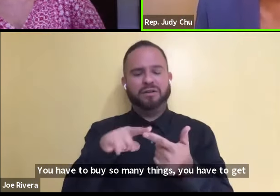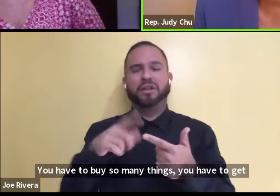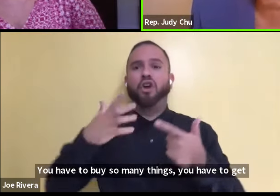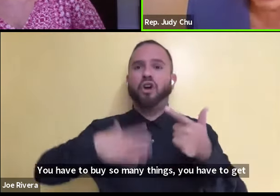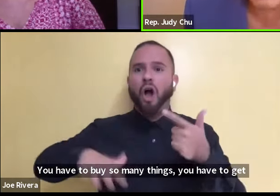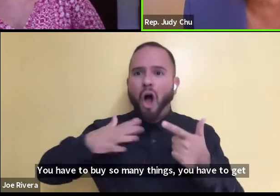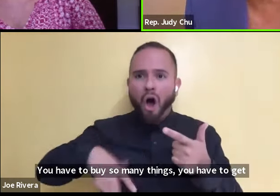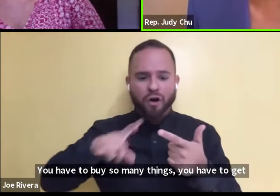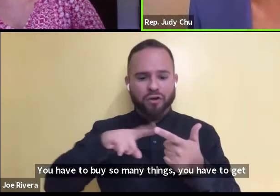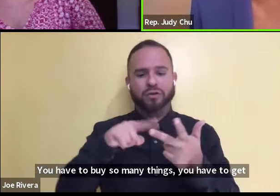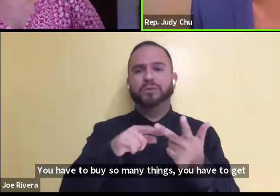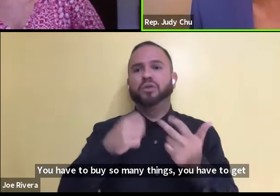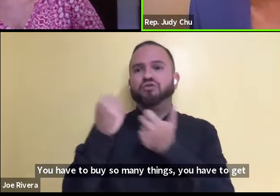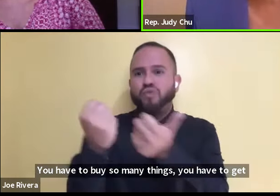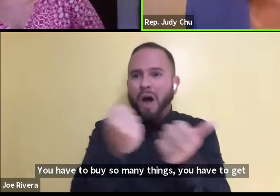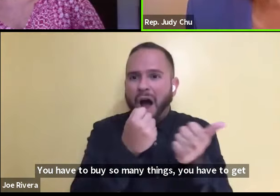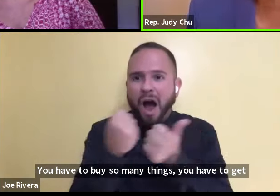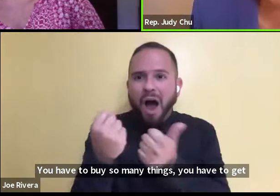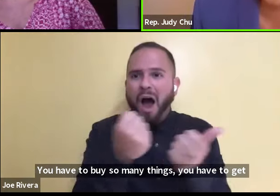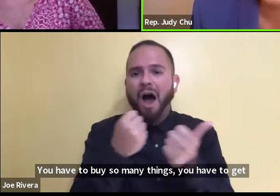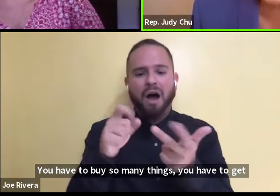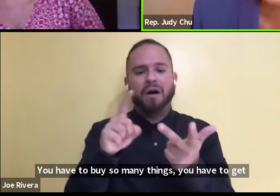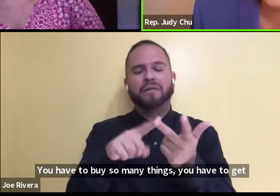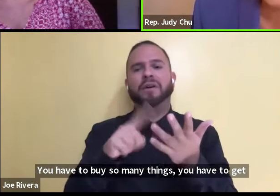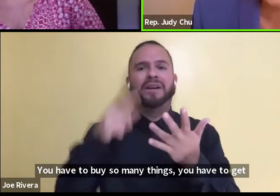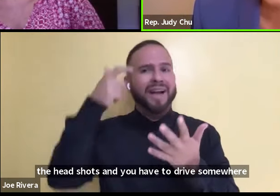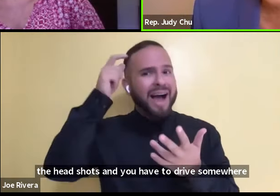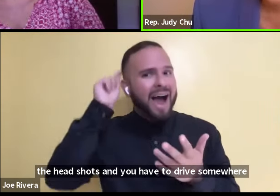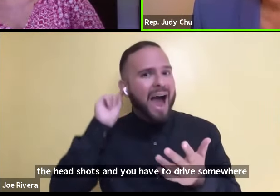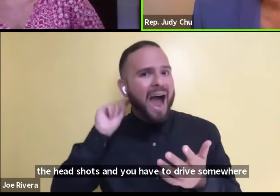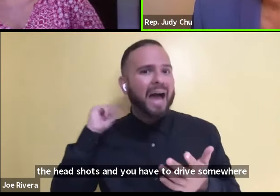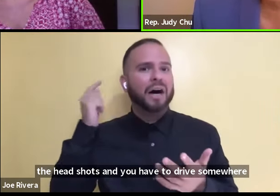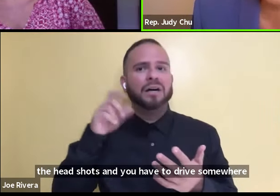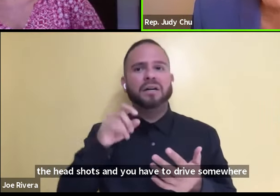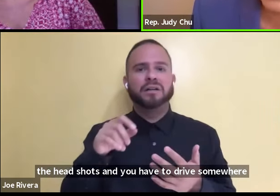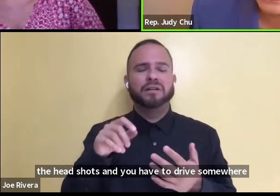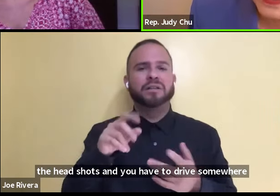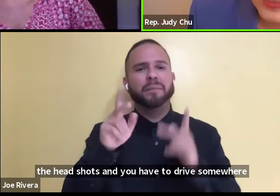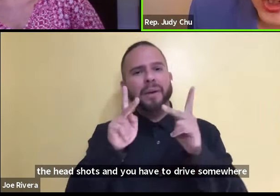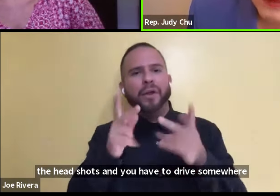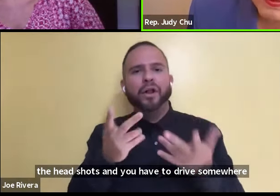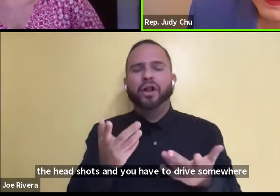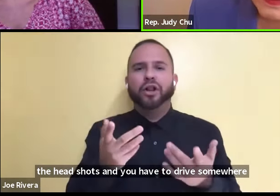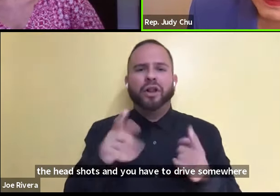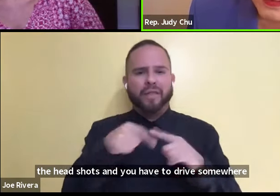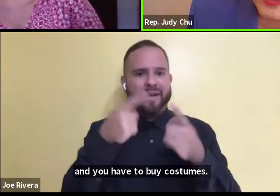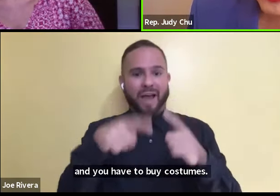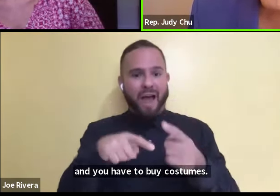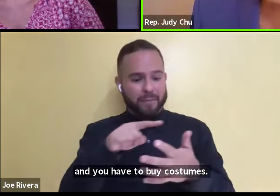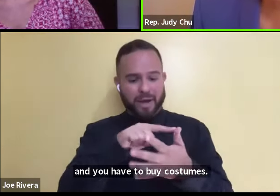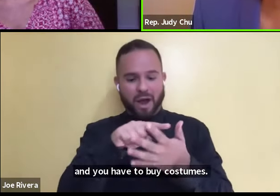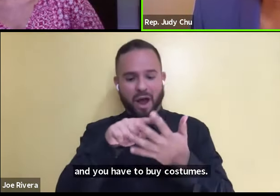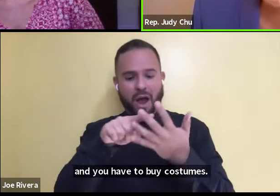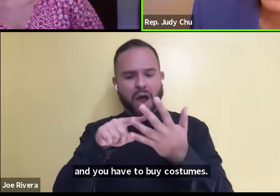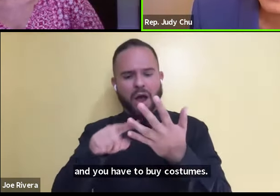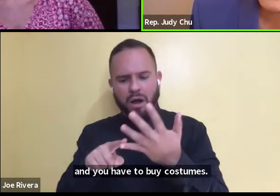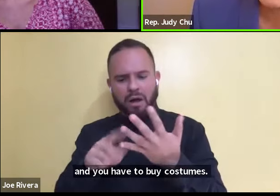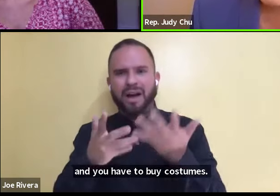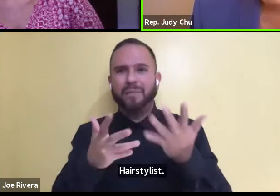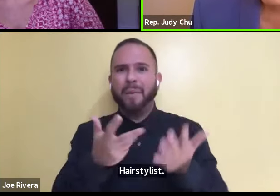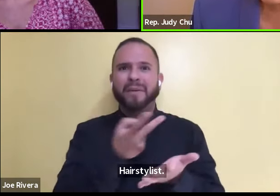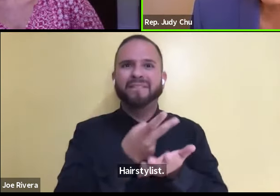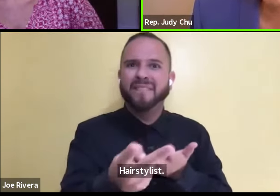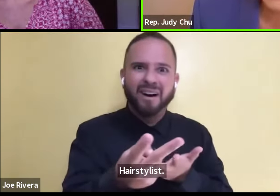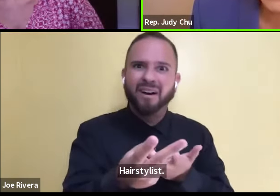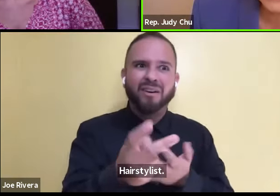and hairstylists, all these things, and then you may not get the job. So you put